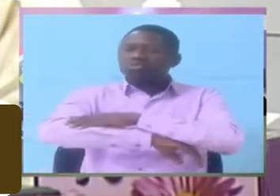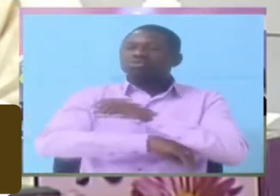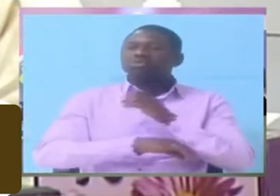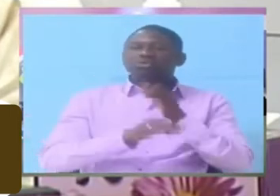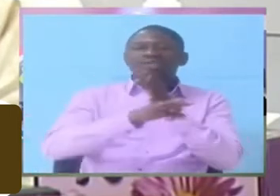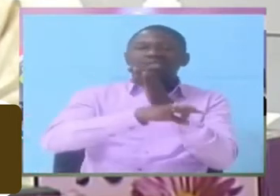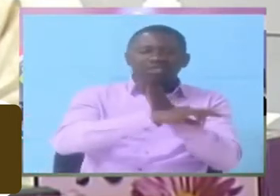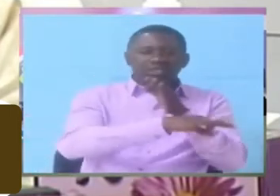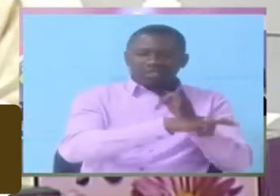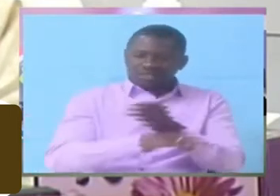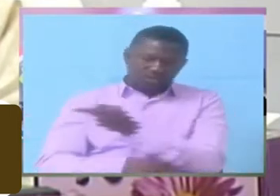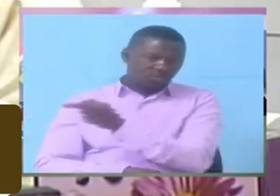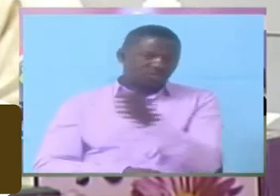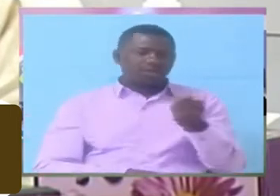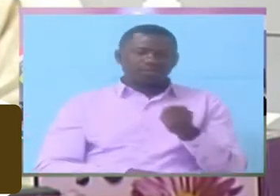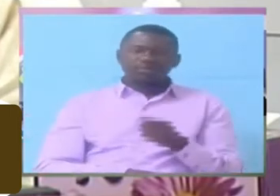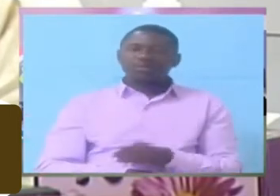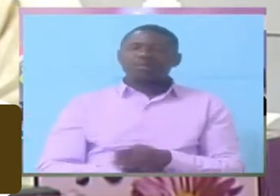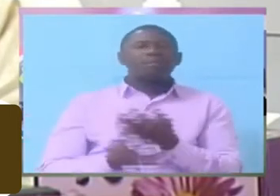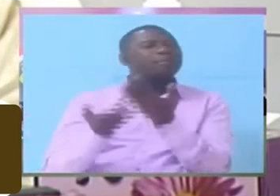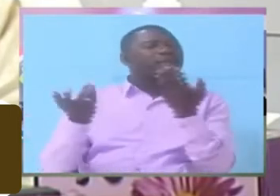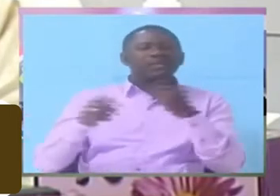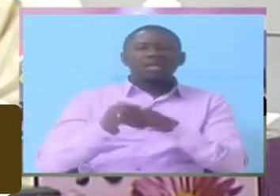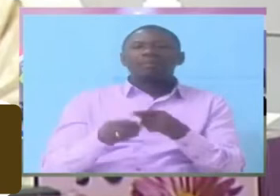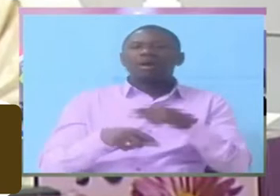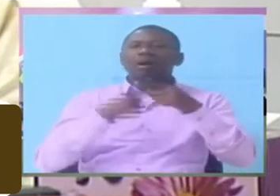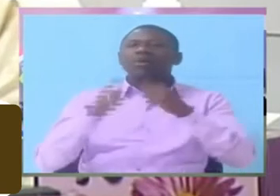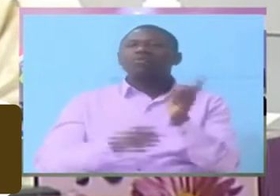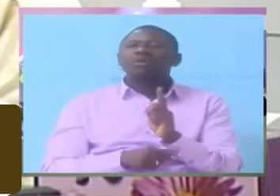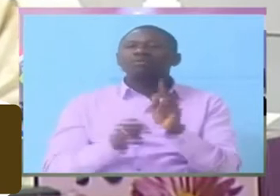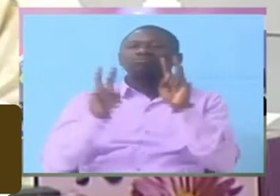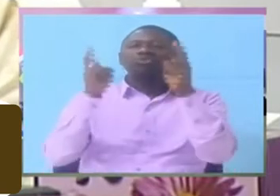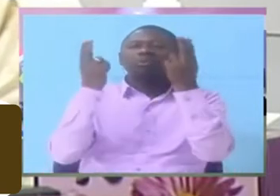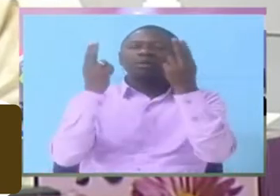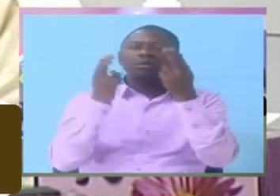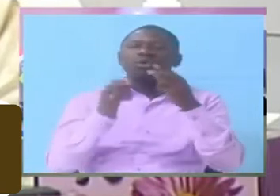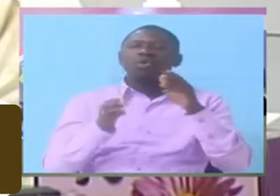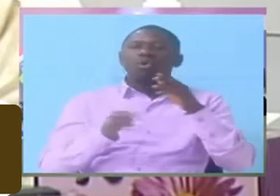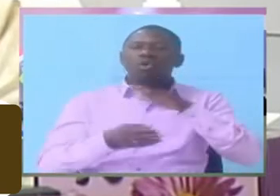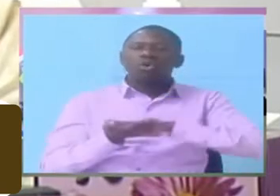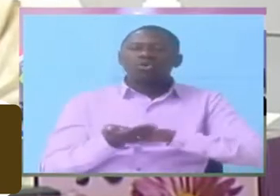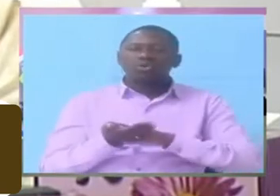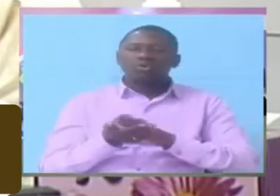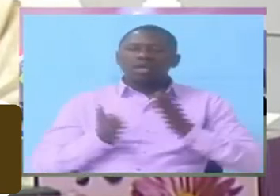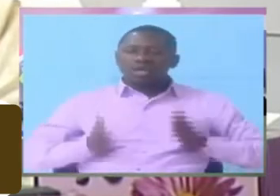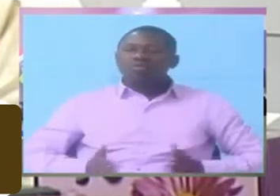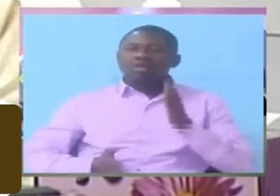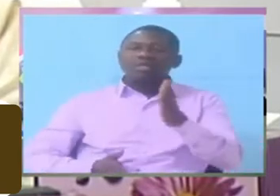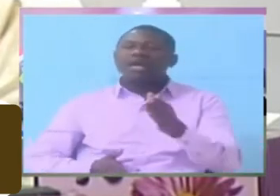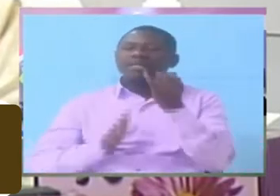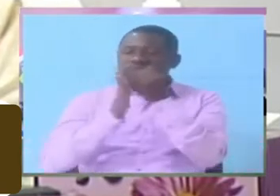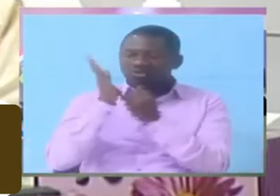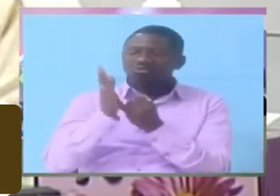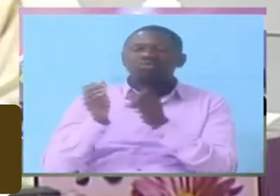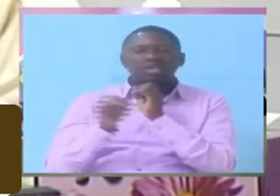lectures. Also time in on human rights issues and investigative matters. Adun jama jama na karandiro kake hadama ya nyanto